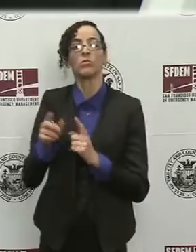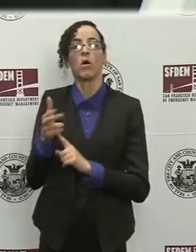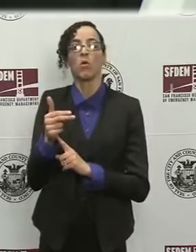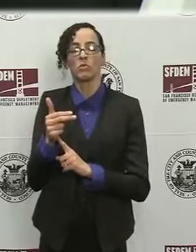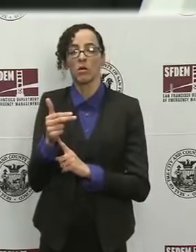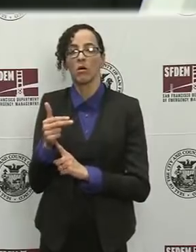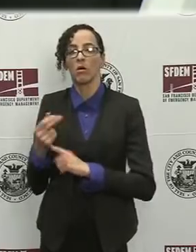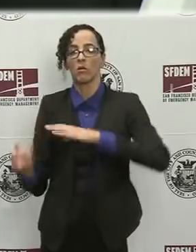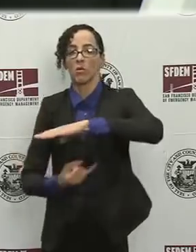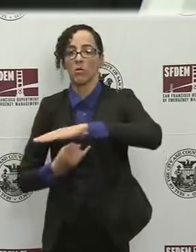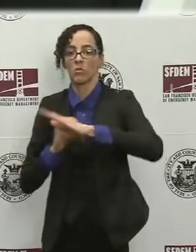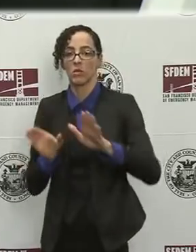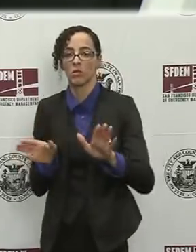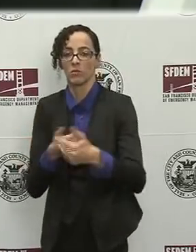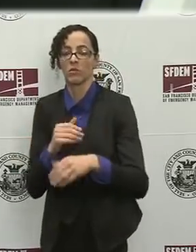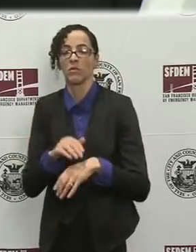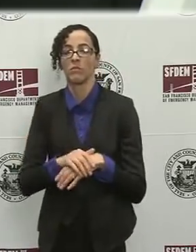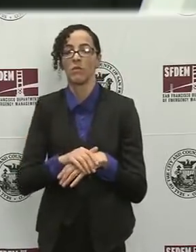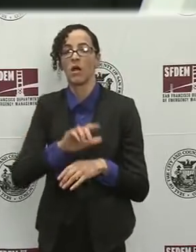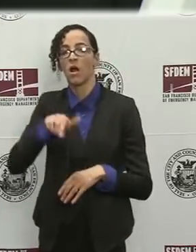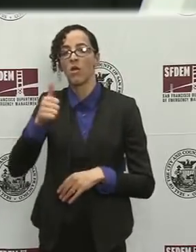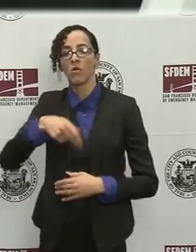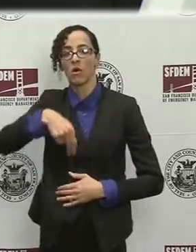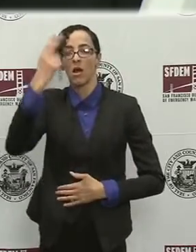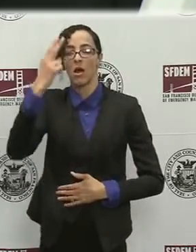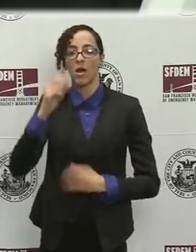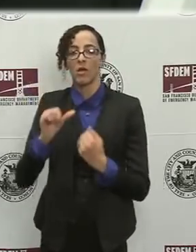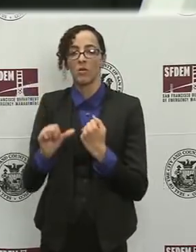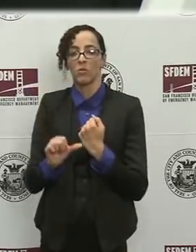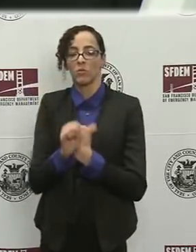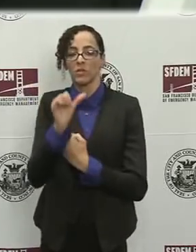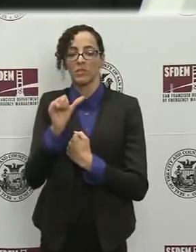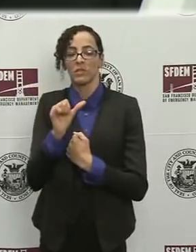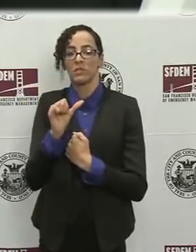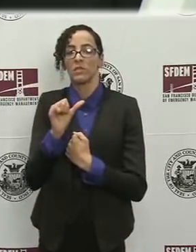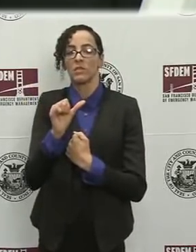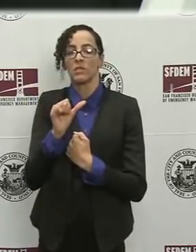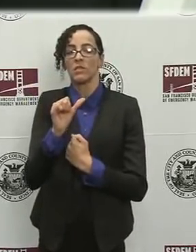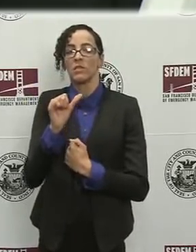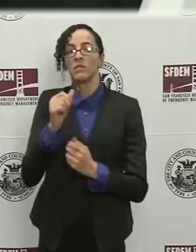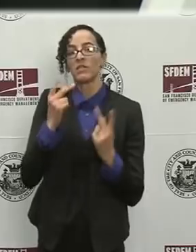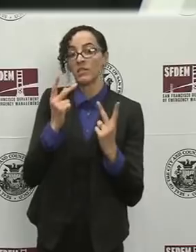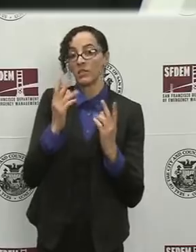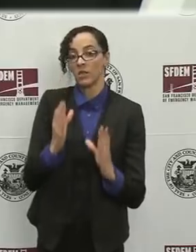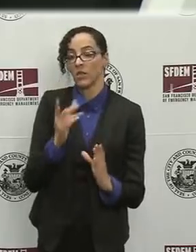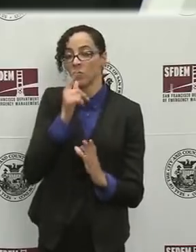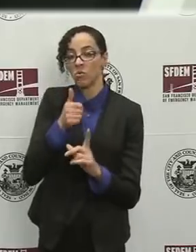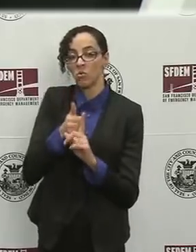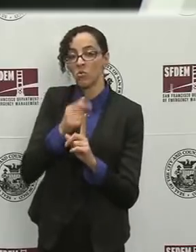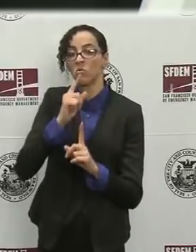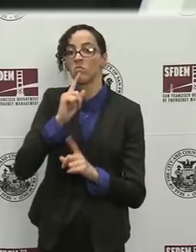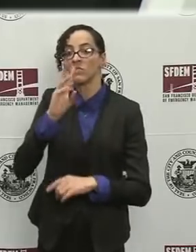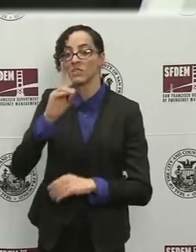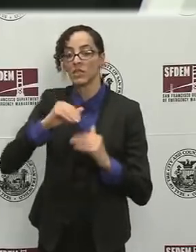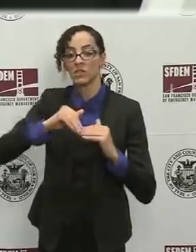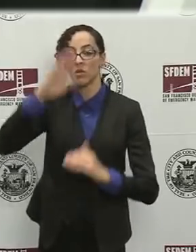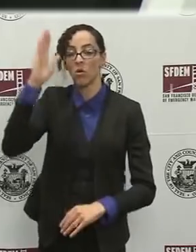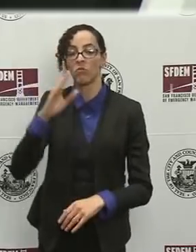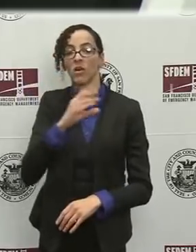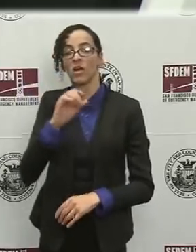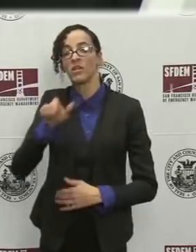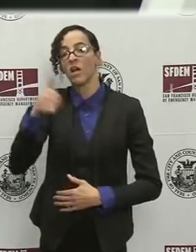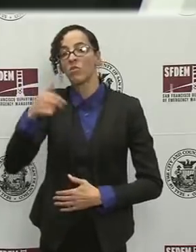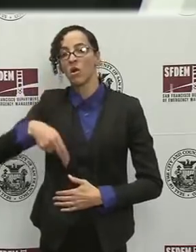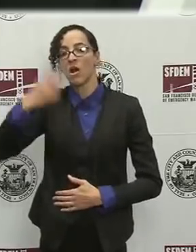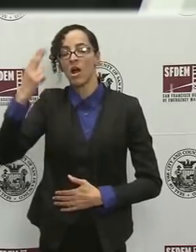guests, including those over the age of 60 and those with pre-existing conditions, will be placed in hotel rooms to shelter in